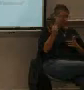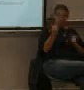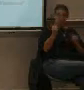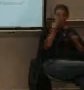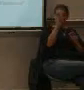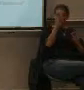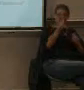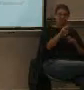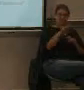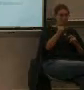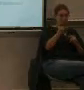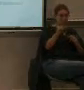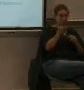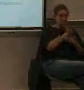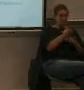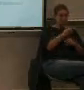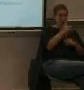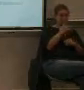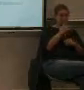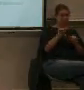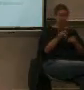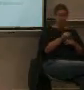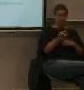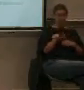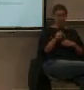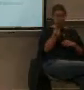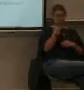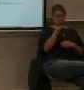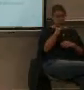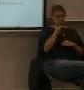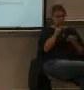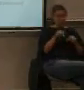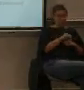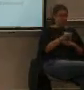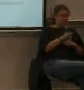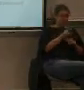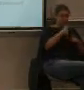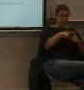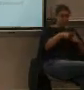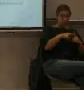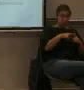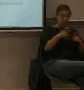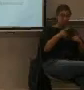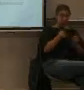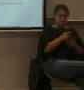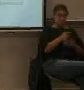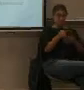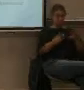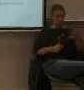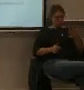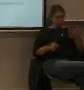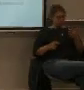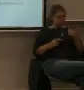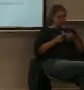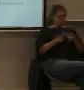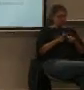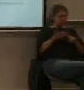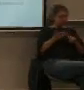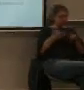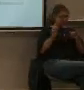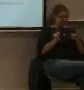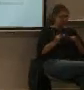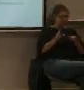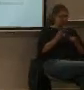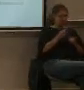that Vmax could be a function of light, can be a function of other nutrients, it can be a function of temperature, a whole bunch of different factors